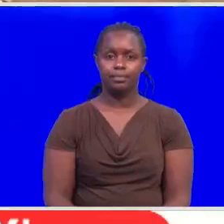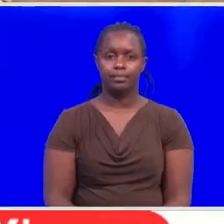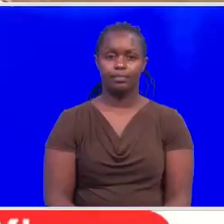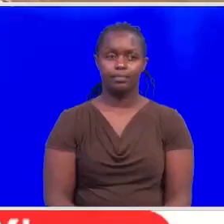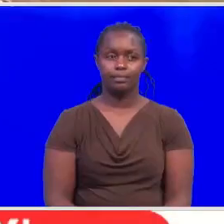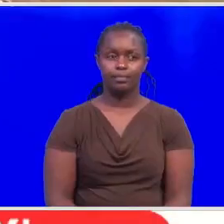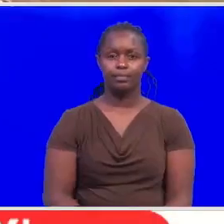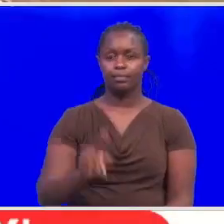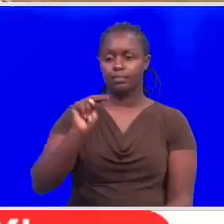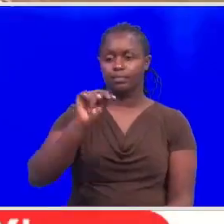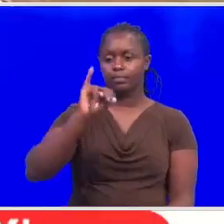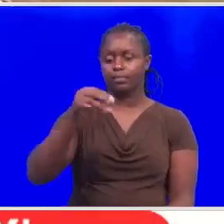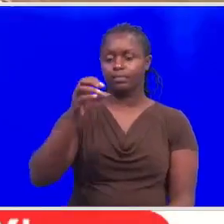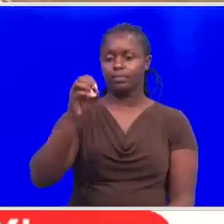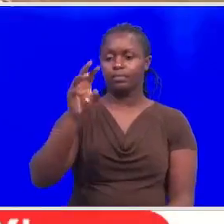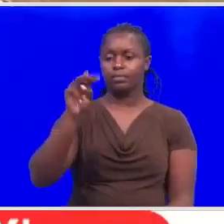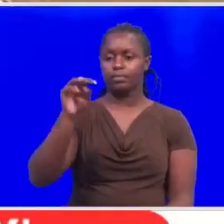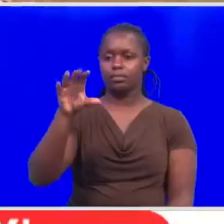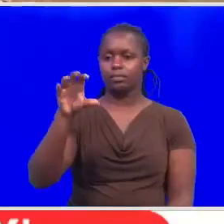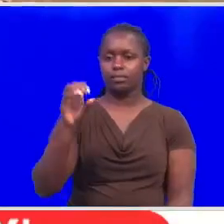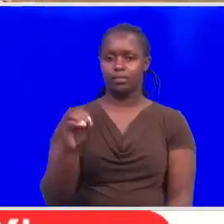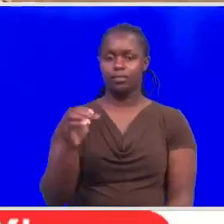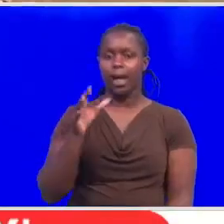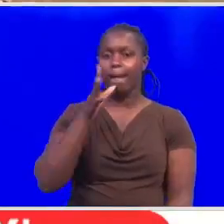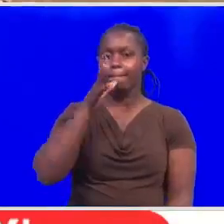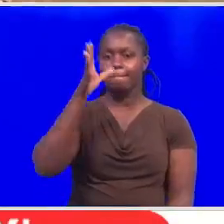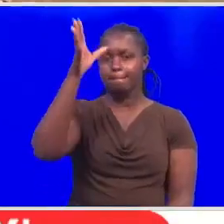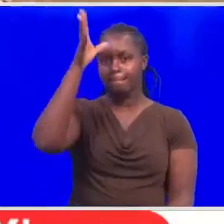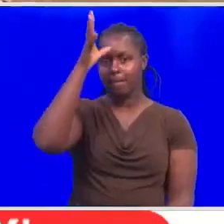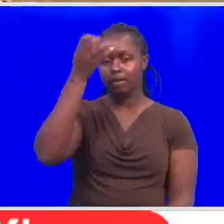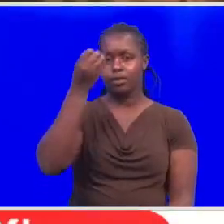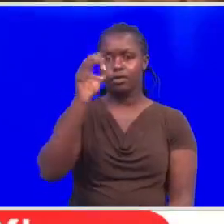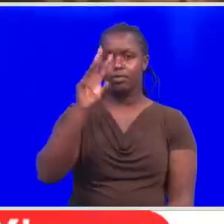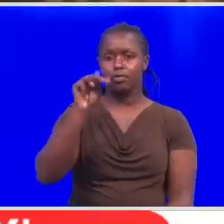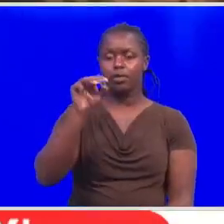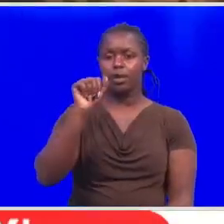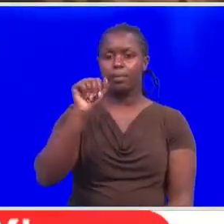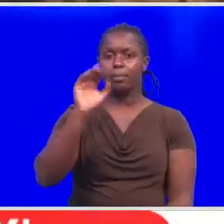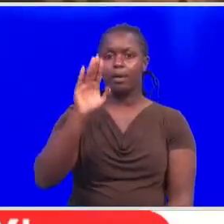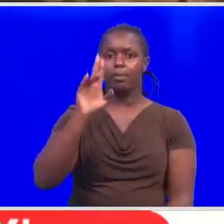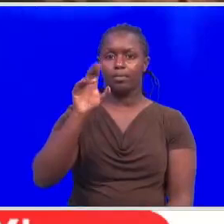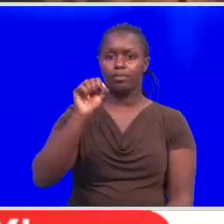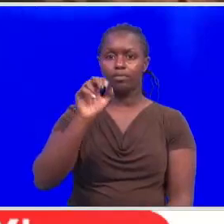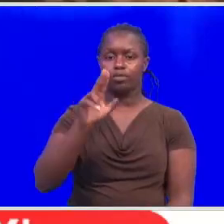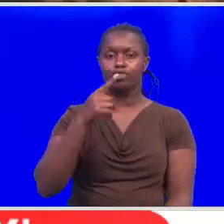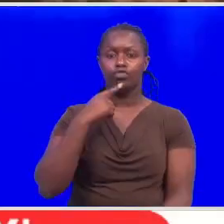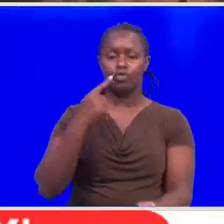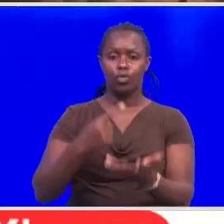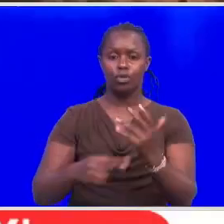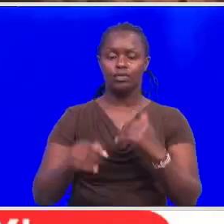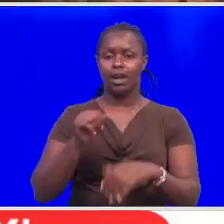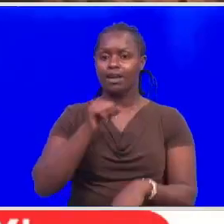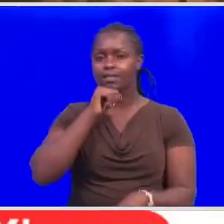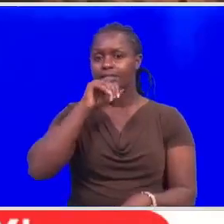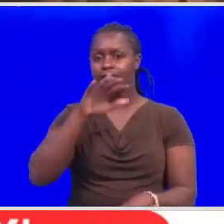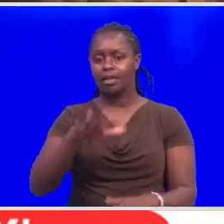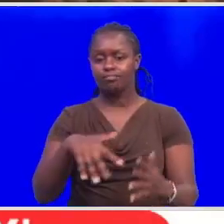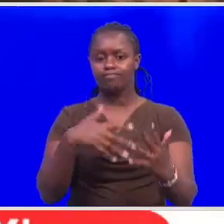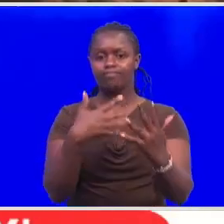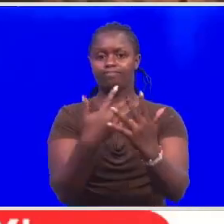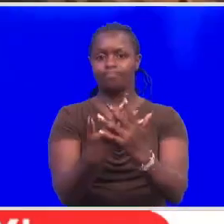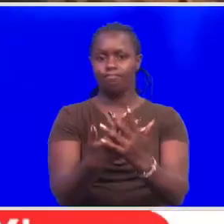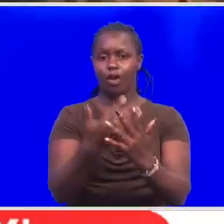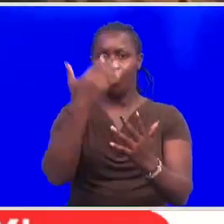Kuranya Njomo and Roslyn Masinde, the parents of Mabusu, said that their son was arrested several days ago on allegations